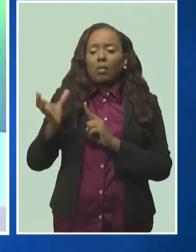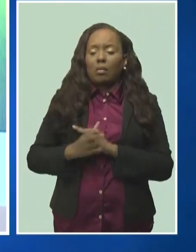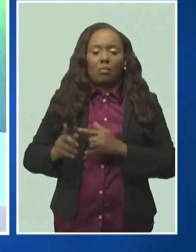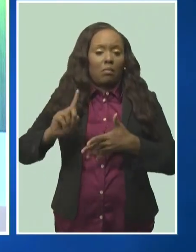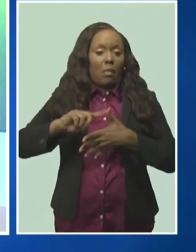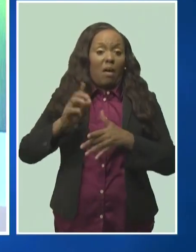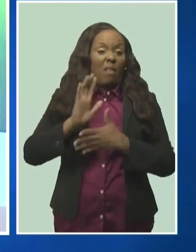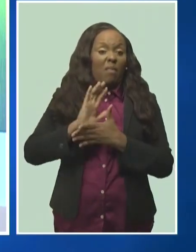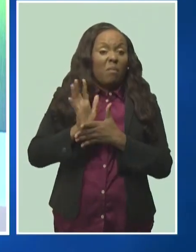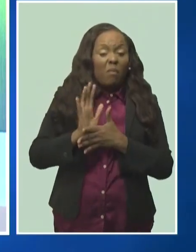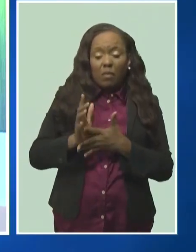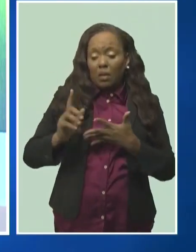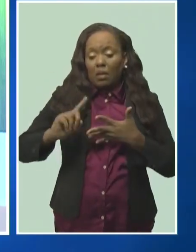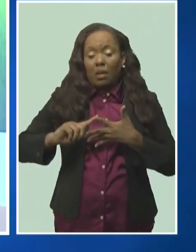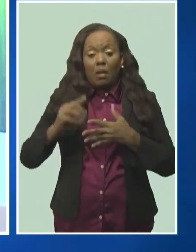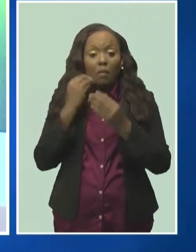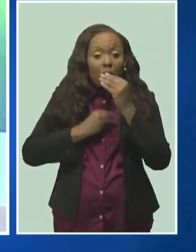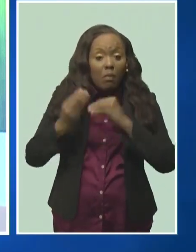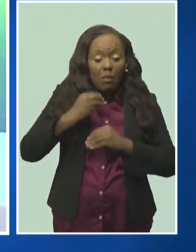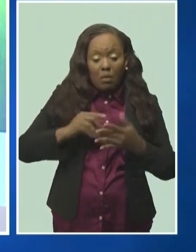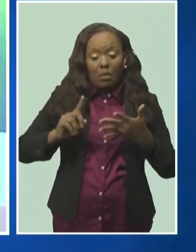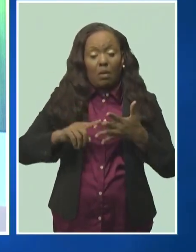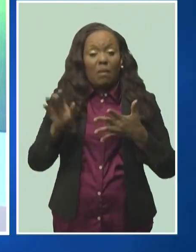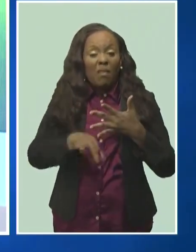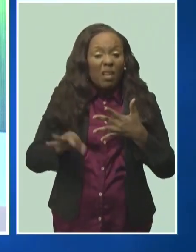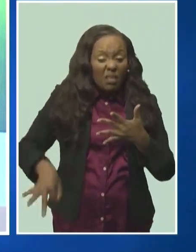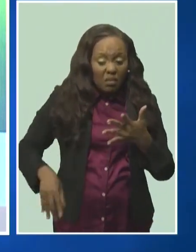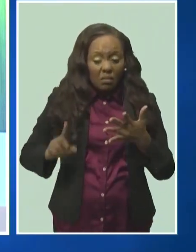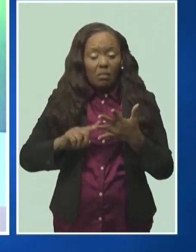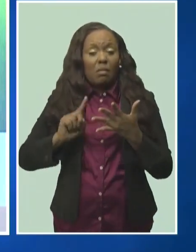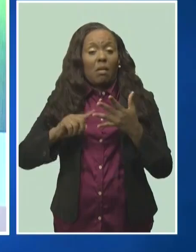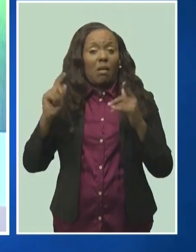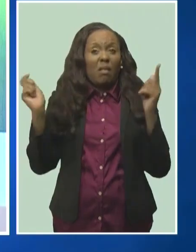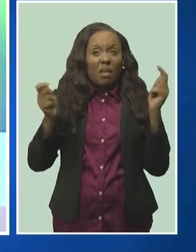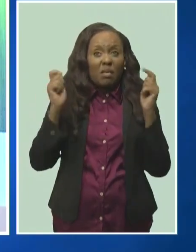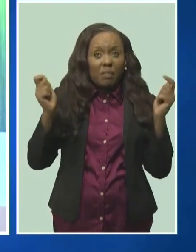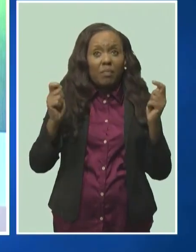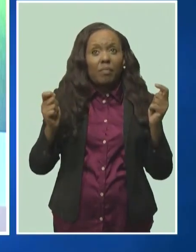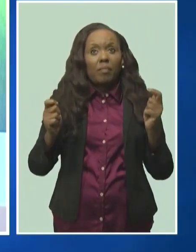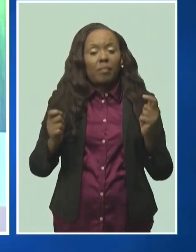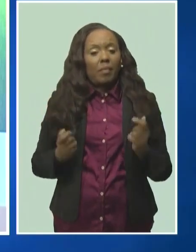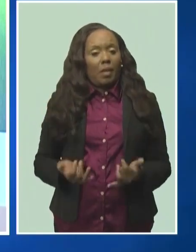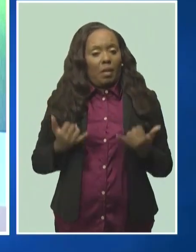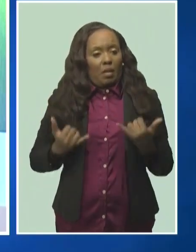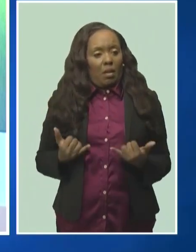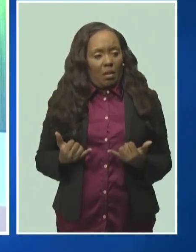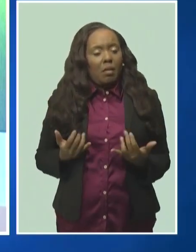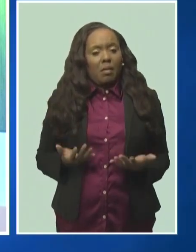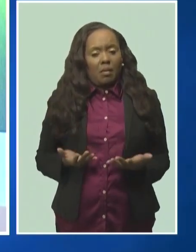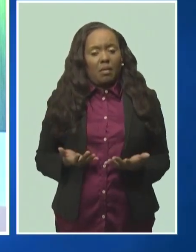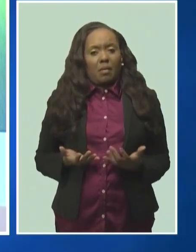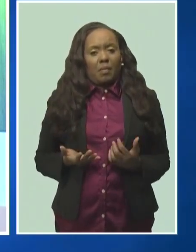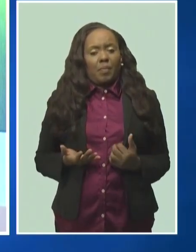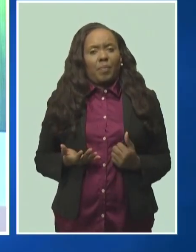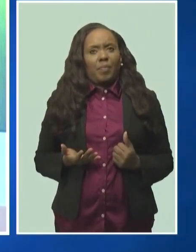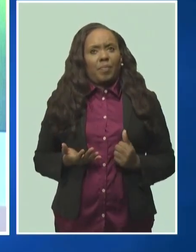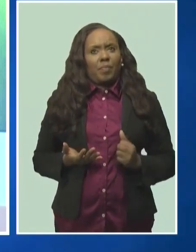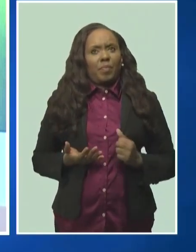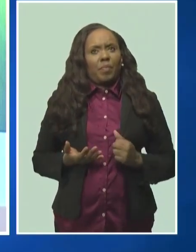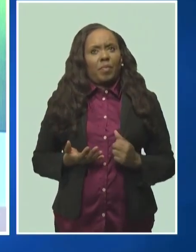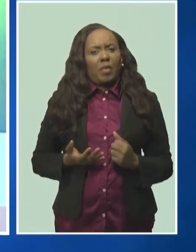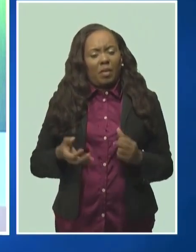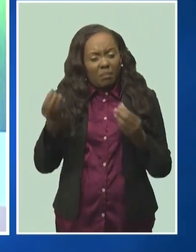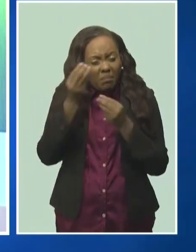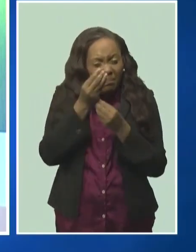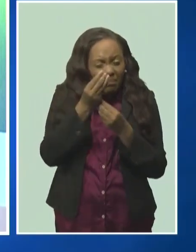or fashion, or food, or festivals. And so here we are today to just give you